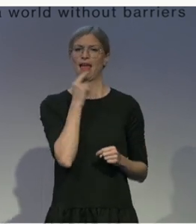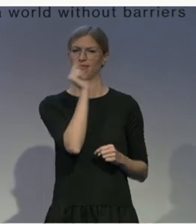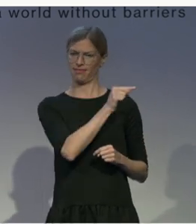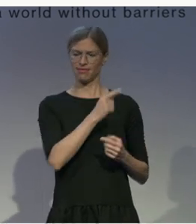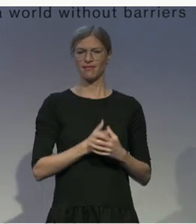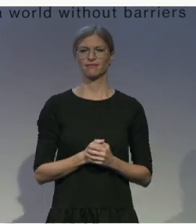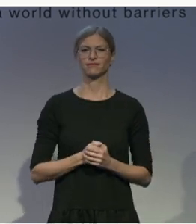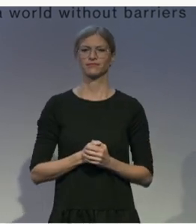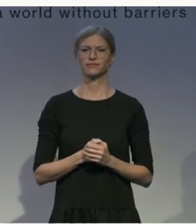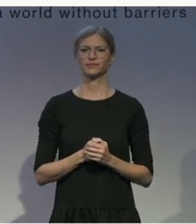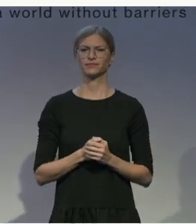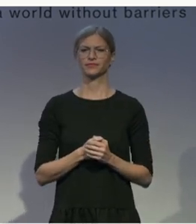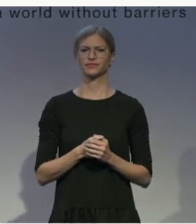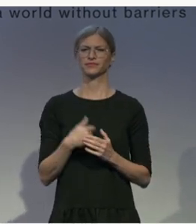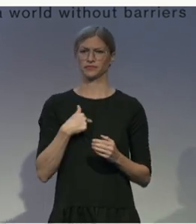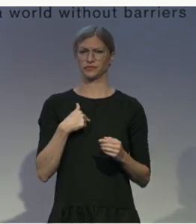quite all over the world.